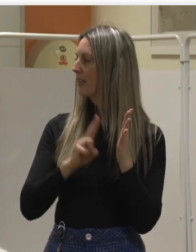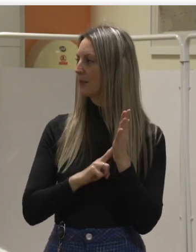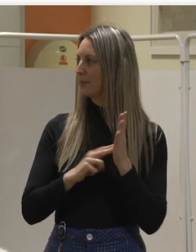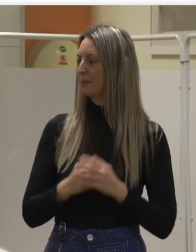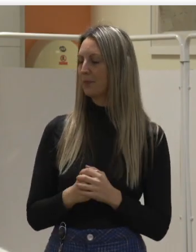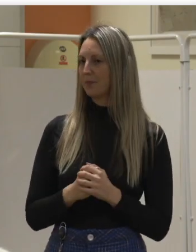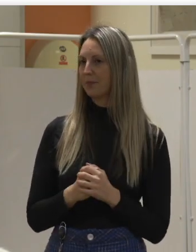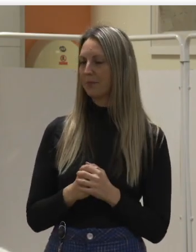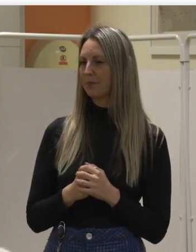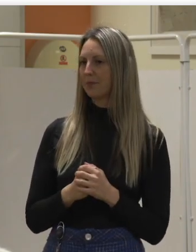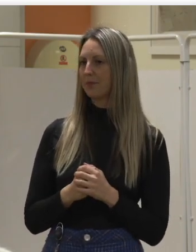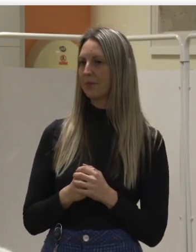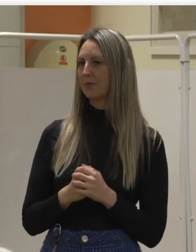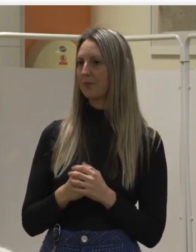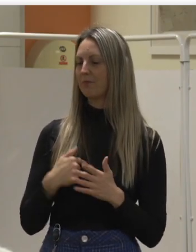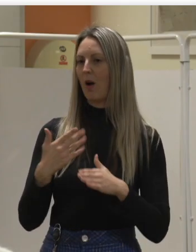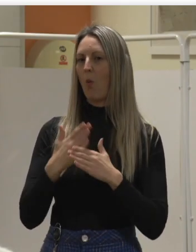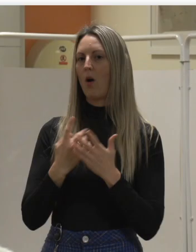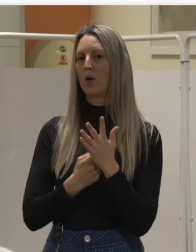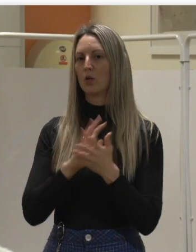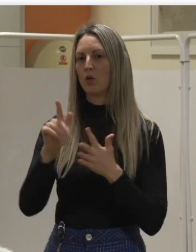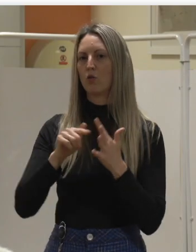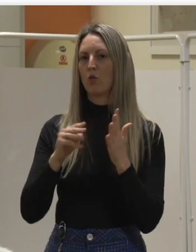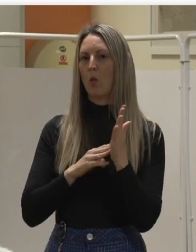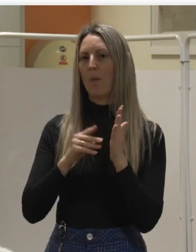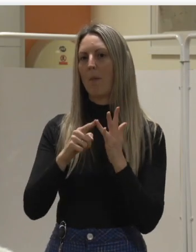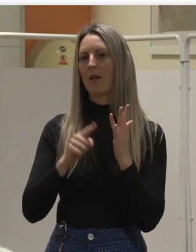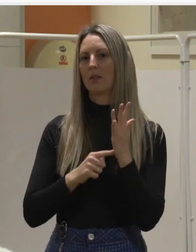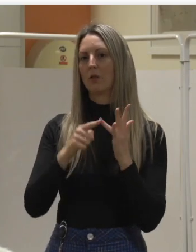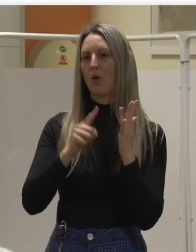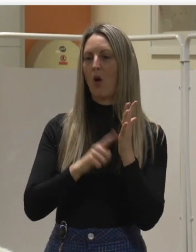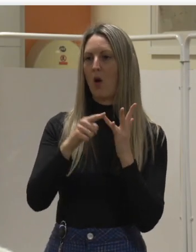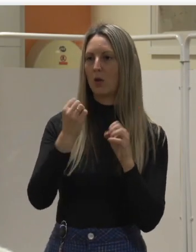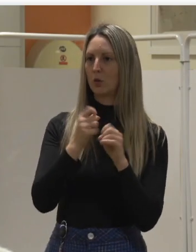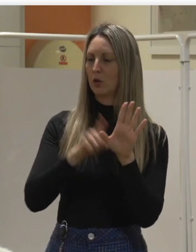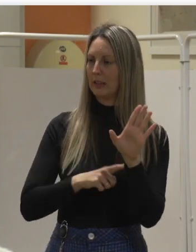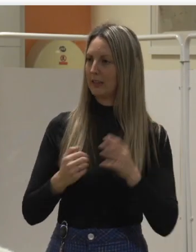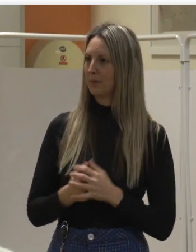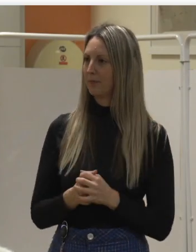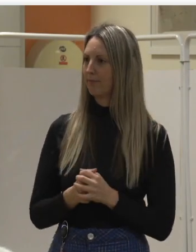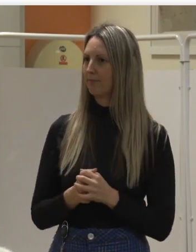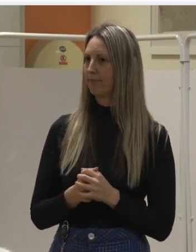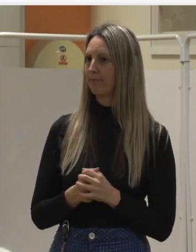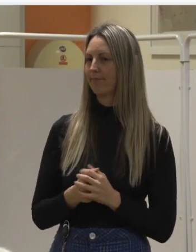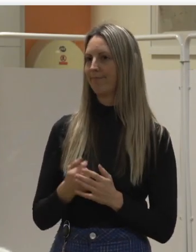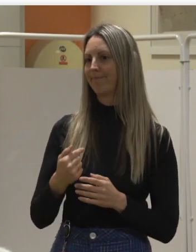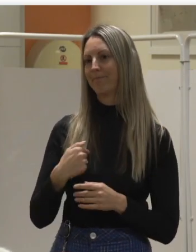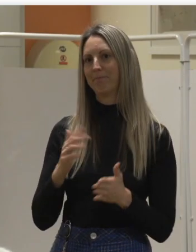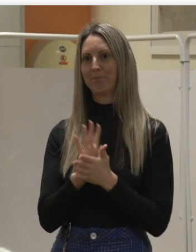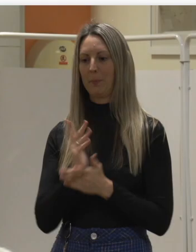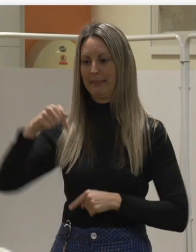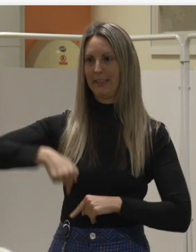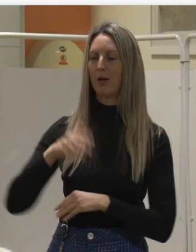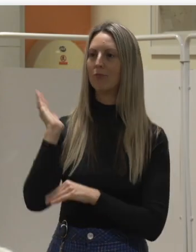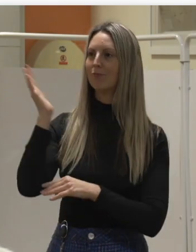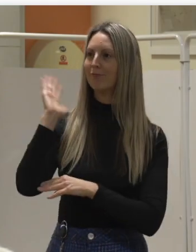for UHDB. And thanks to Val and her team to give me an opportunity to come and talk to you today, and for